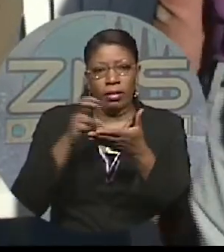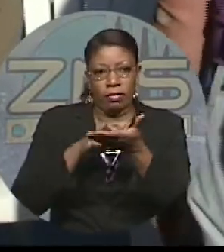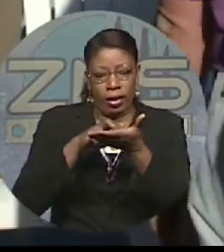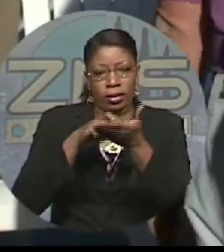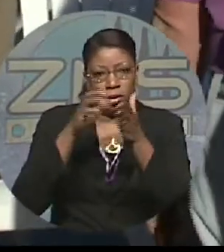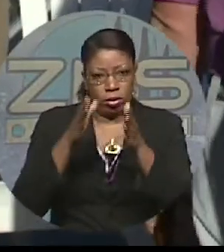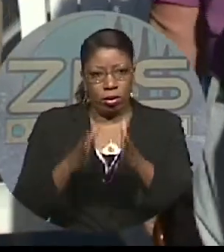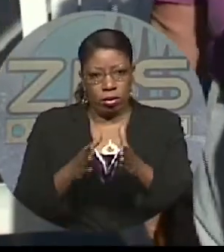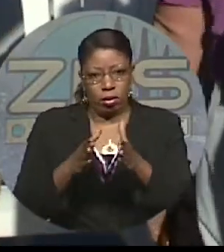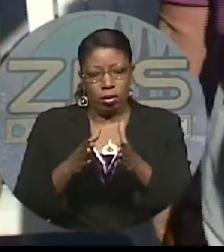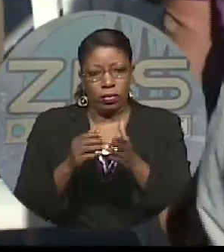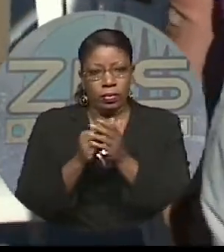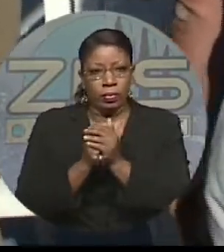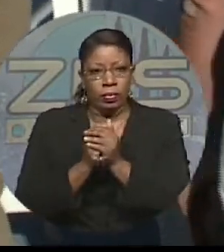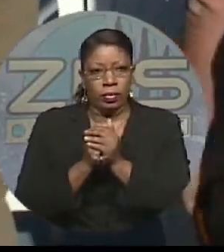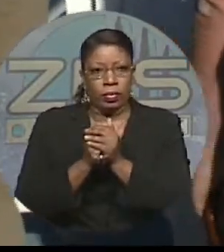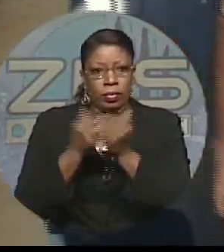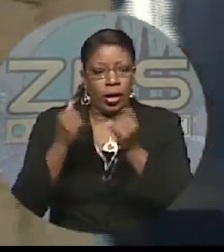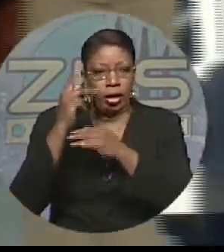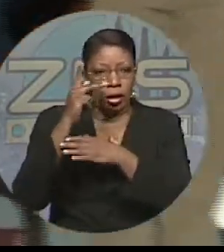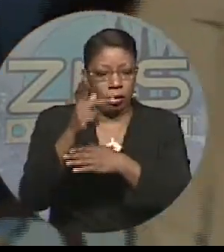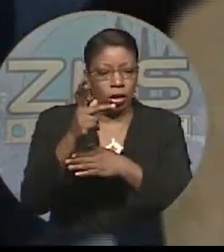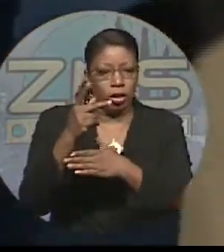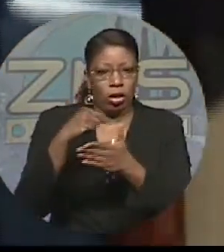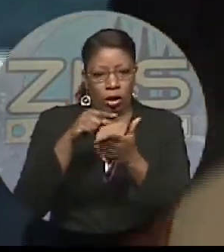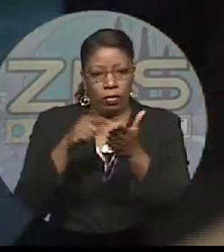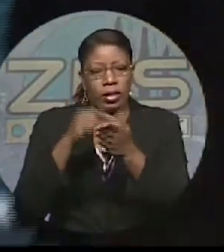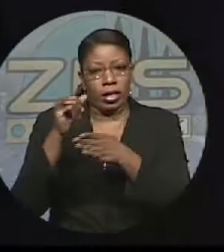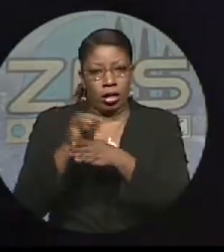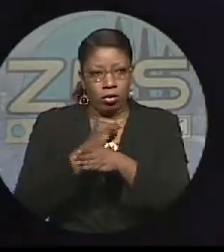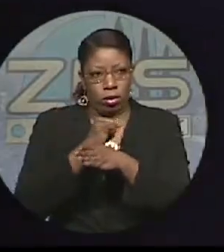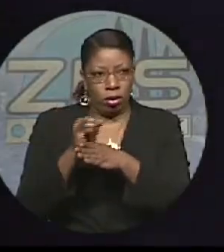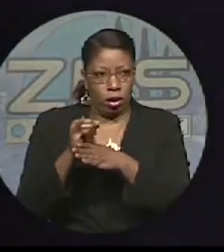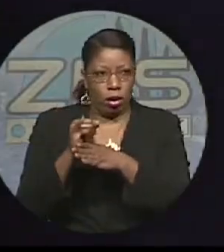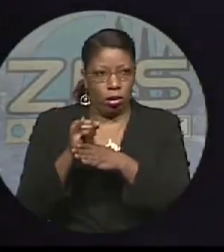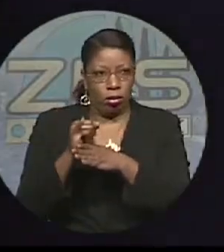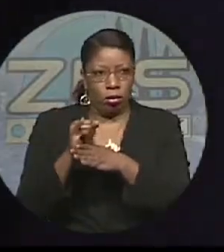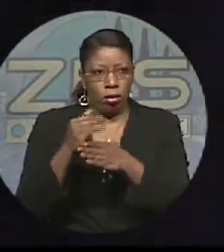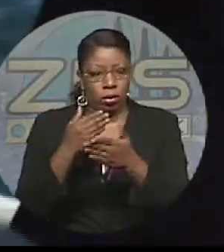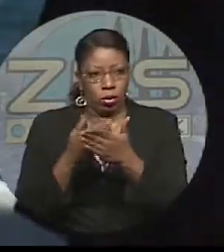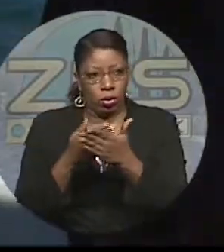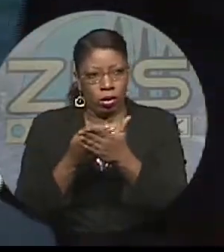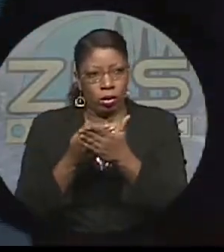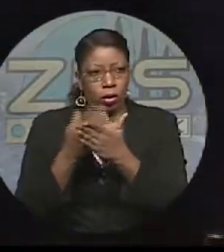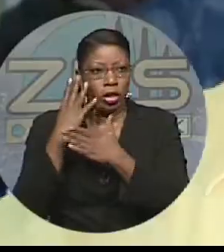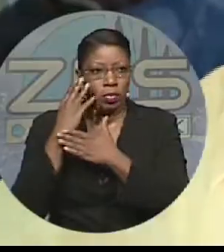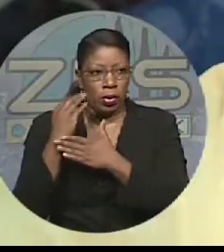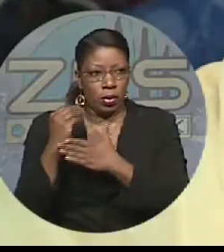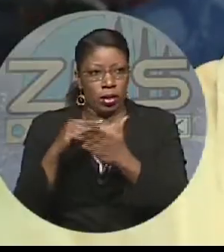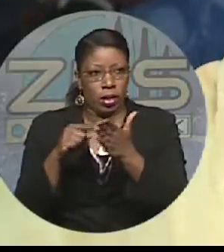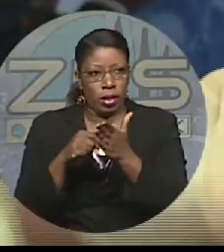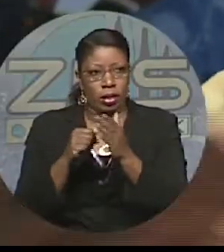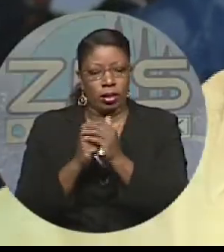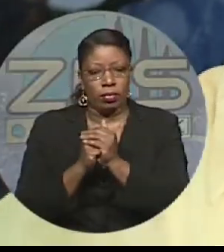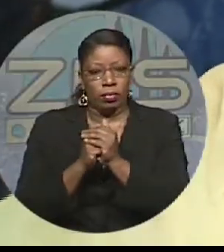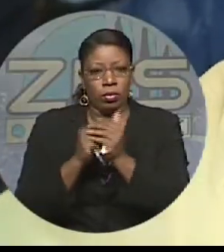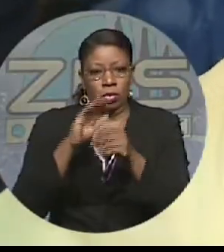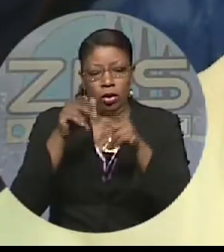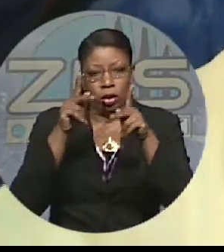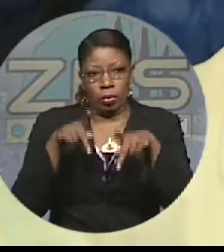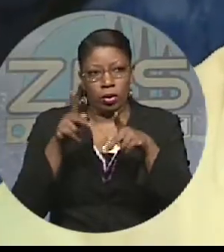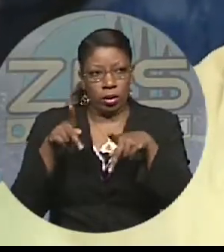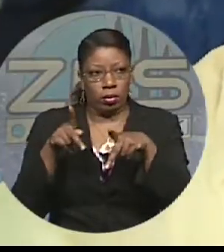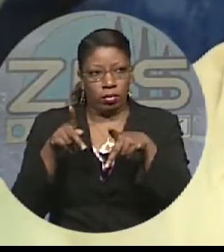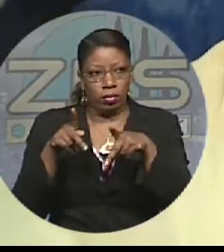for years. He says the potential of this industry is enormous, something they've experienced firsthand. Every stakeholder that's within this